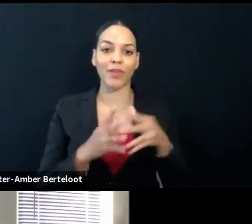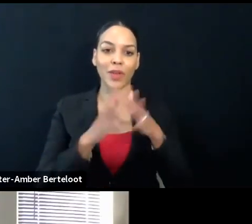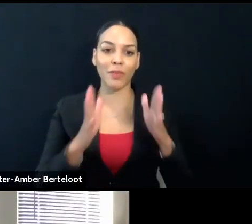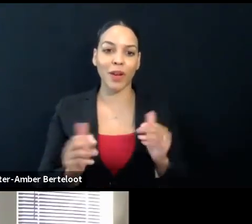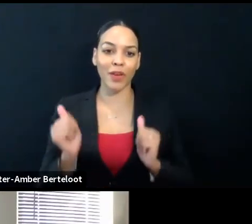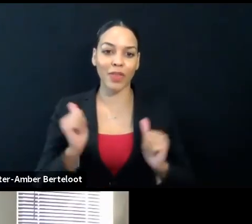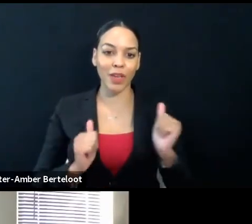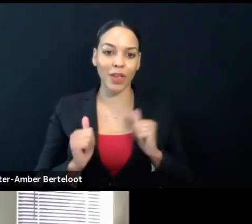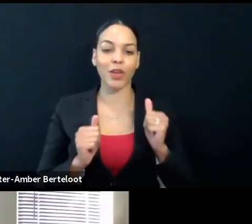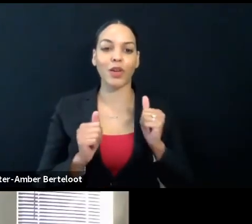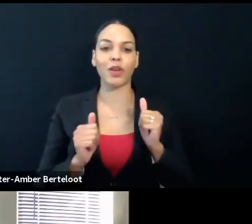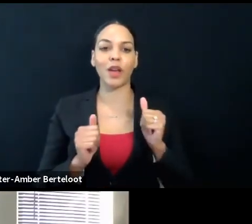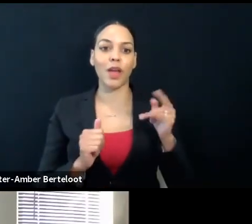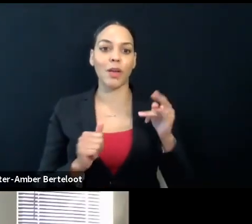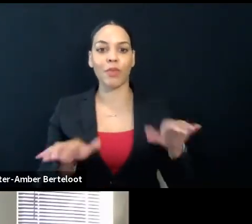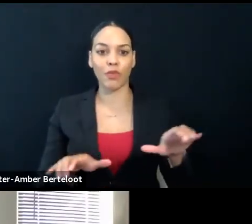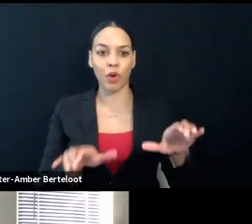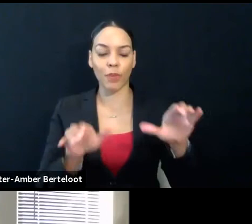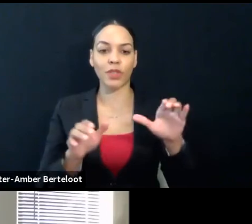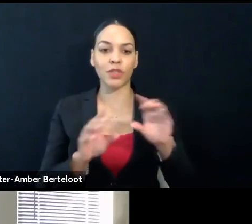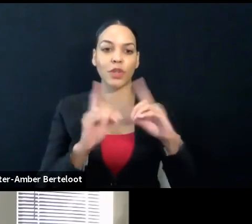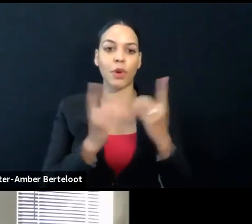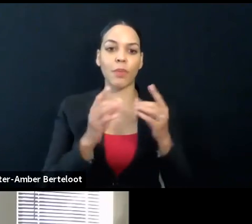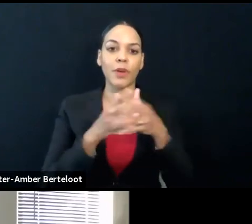in the Department of American Studies and